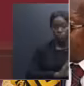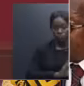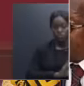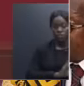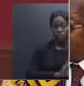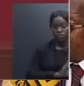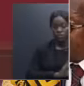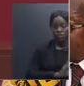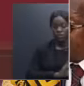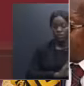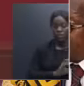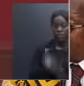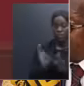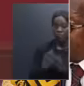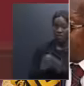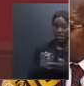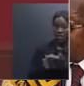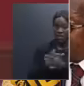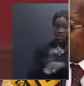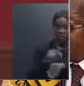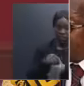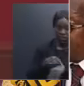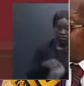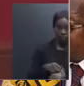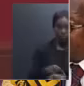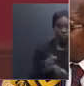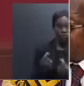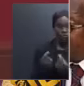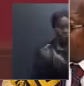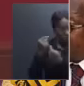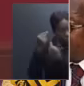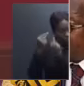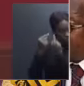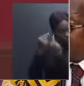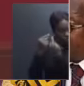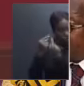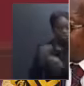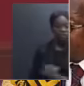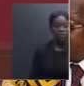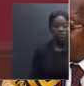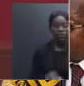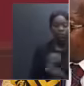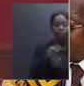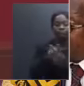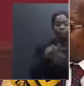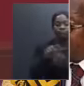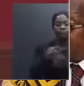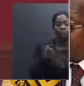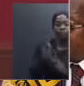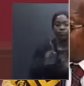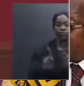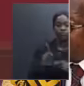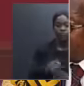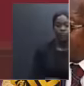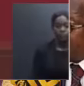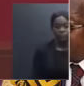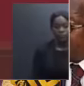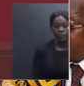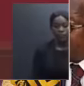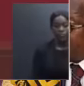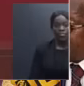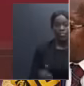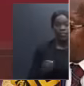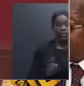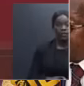of the recess to consider these nominees. And any time we